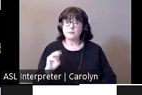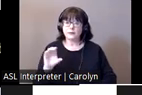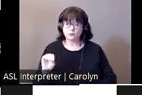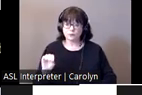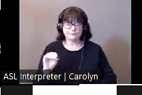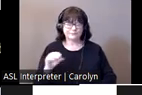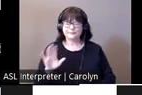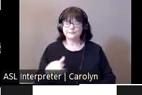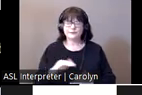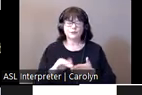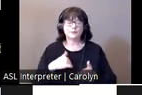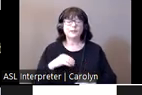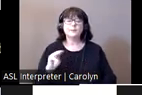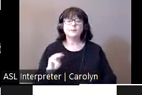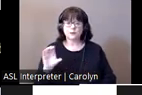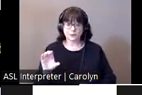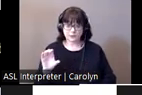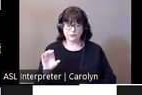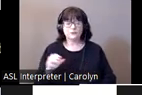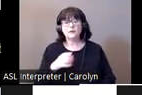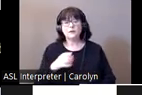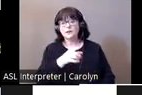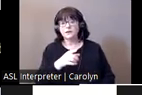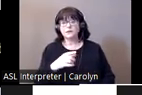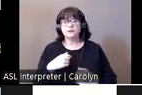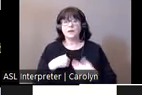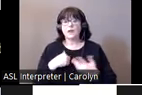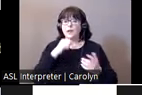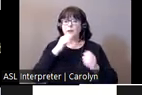attention to a little bit of it. This is a nice